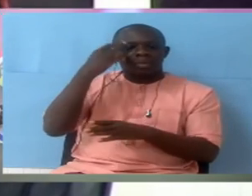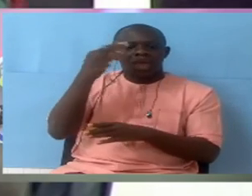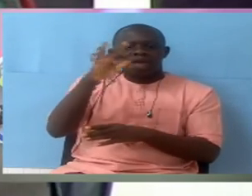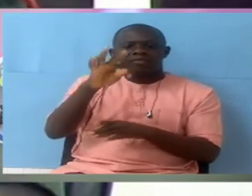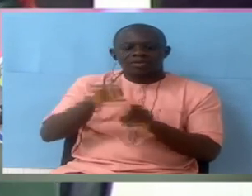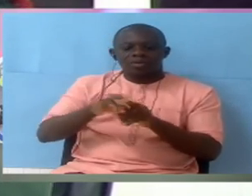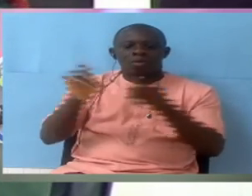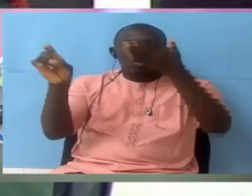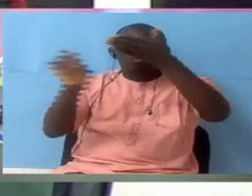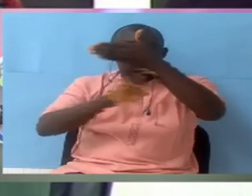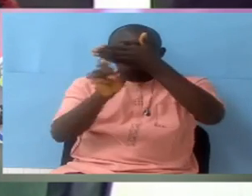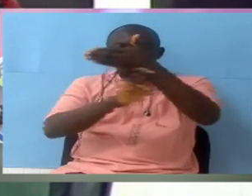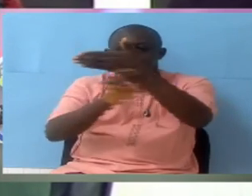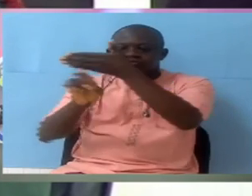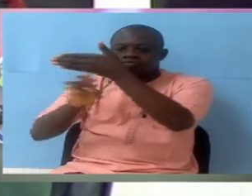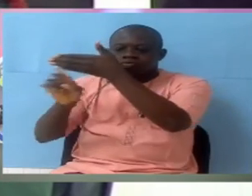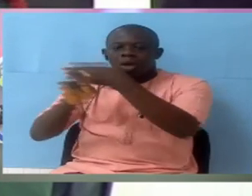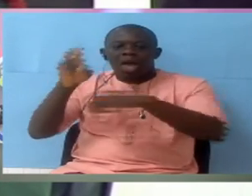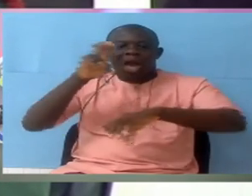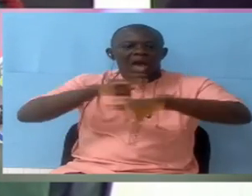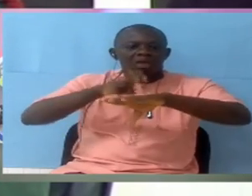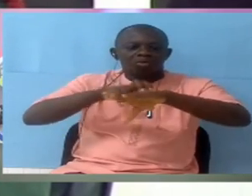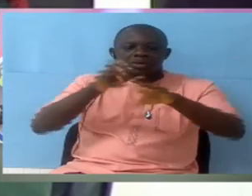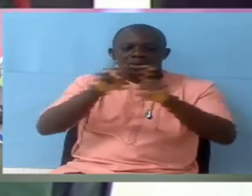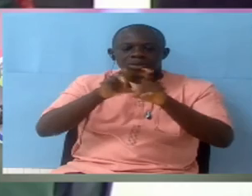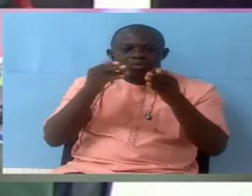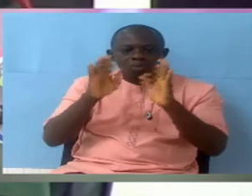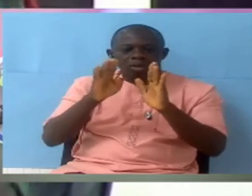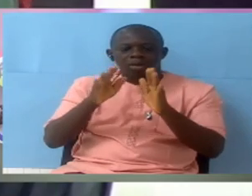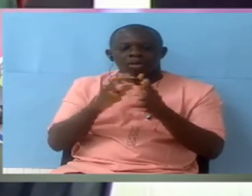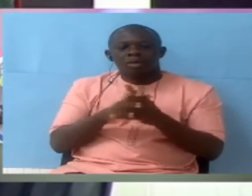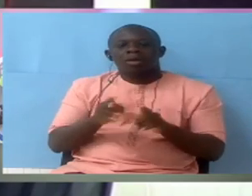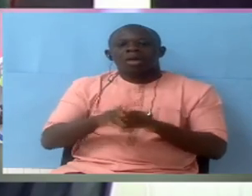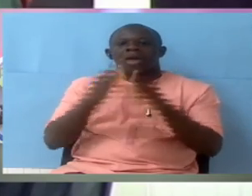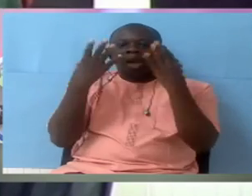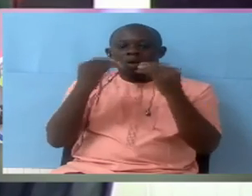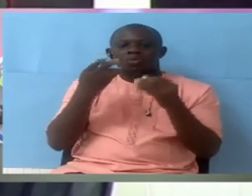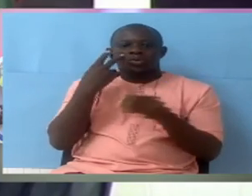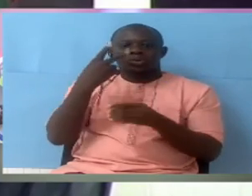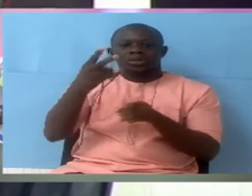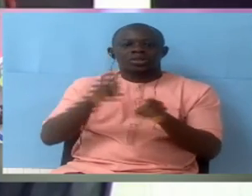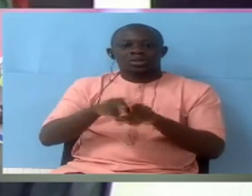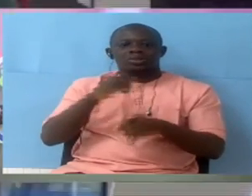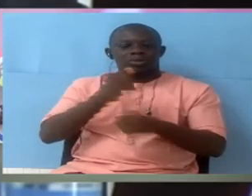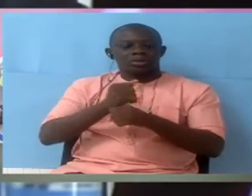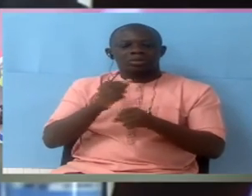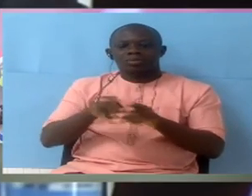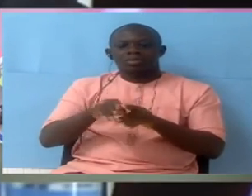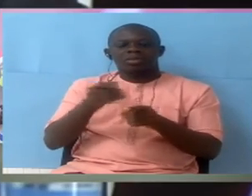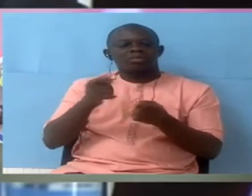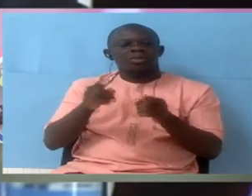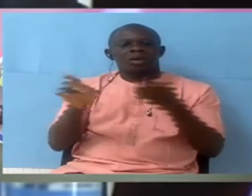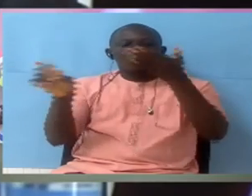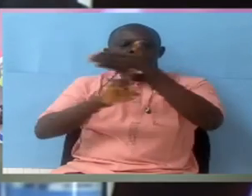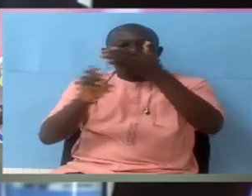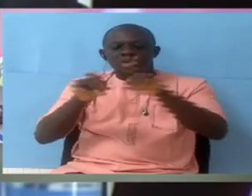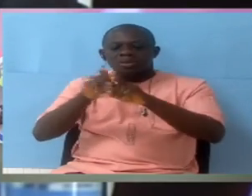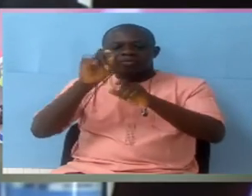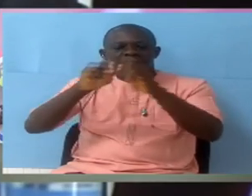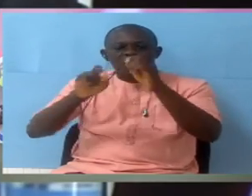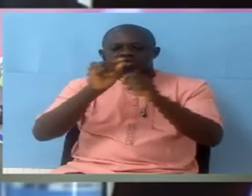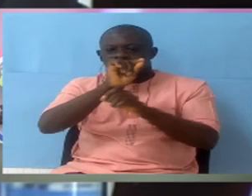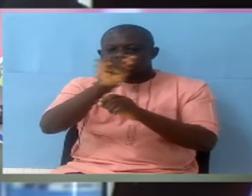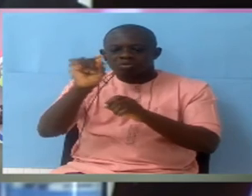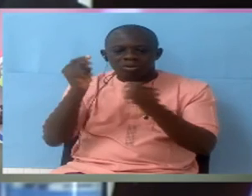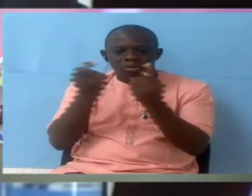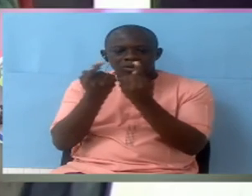an iron. Dafa melni welder man rek su fekke ni mu ngi soudé weñ. That is how you see the sparks. Non nga gisé ferment yi.